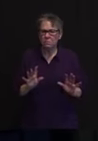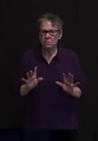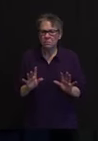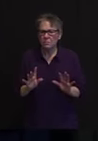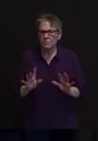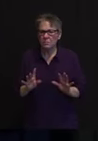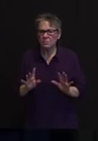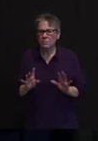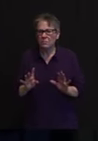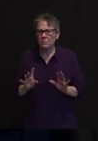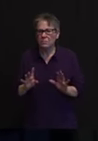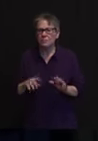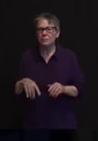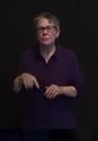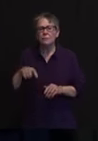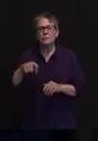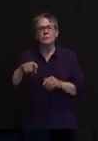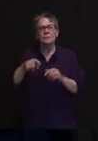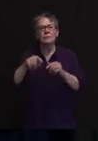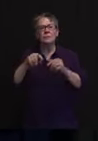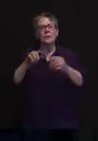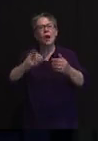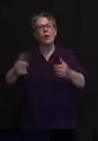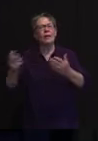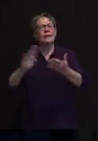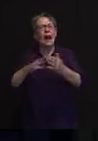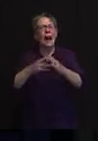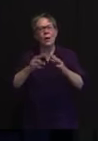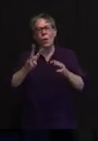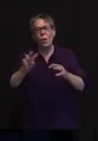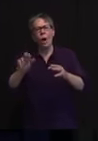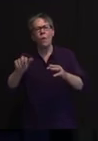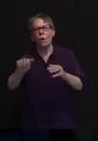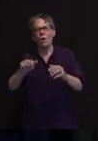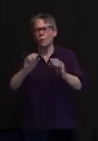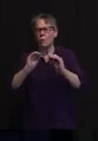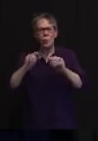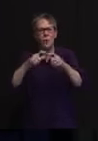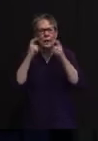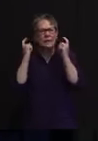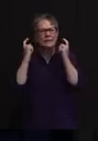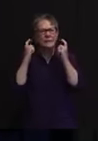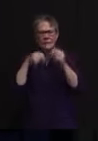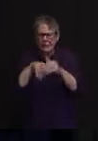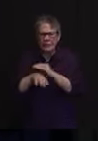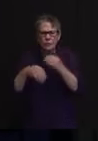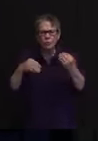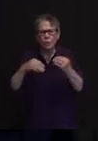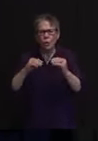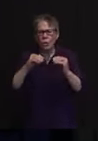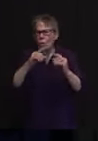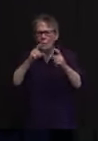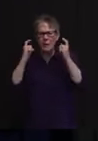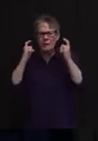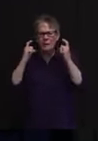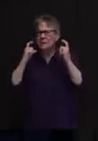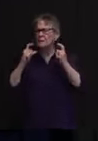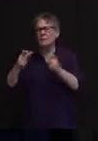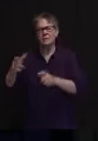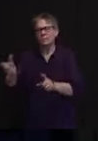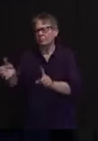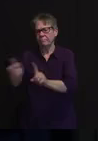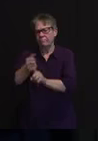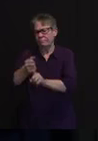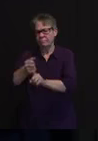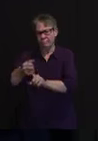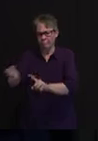different Wawa and got into an altercation with a patron, subsequently was arrested again and lodged in the Ocean County Jail. In